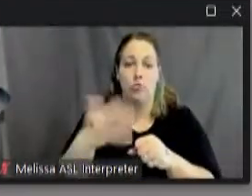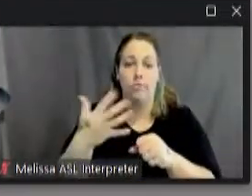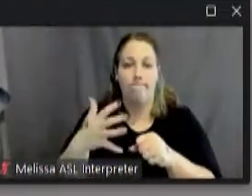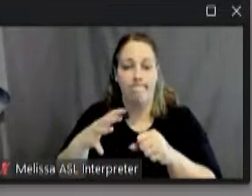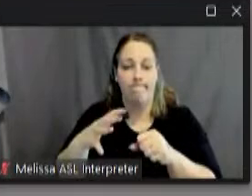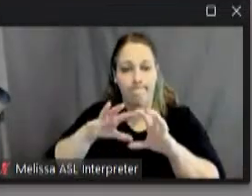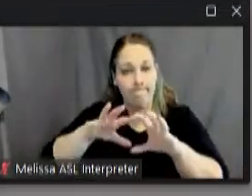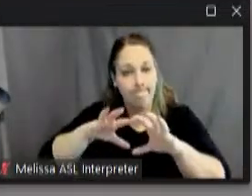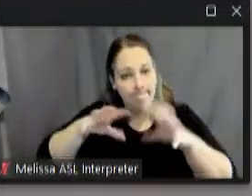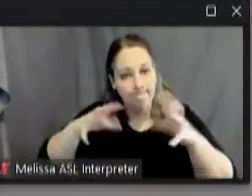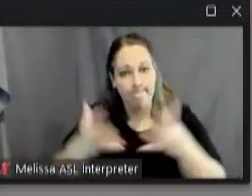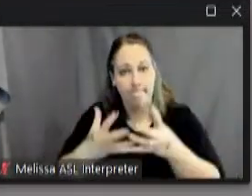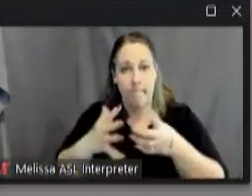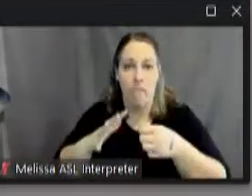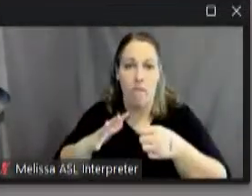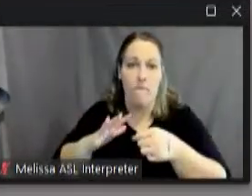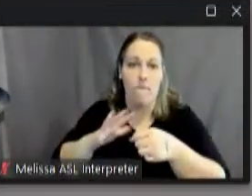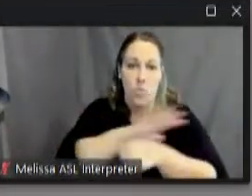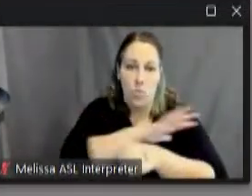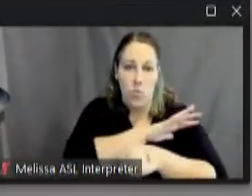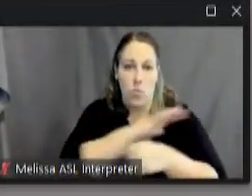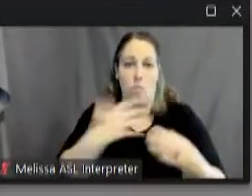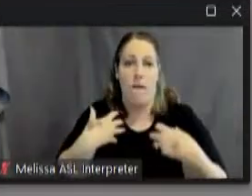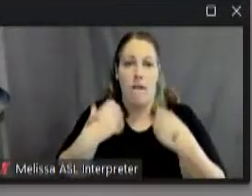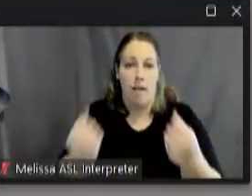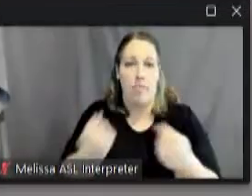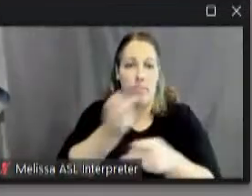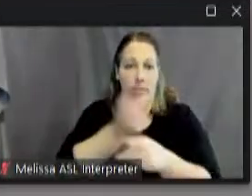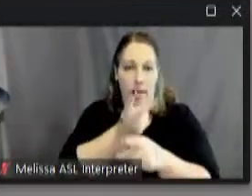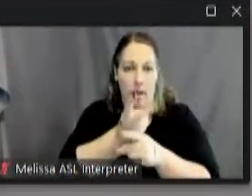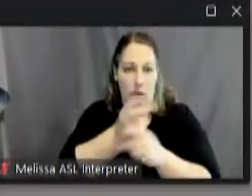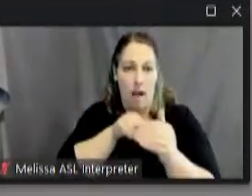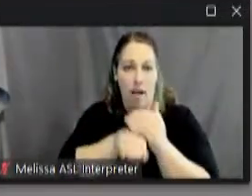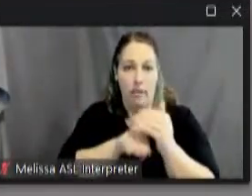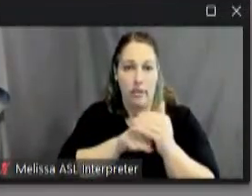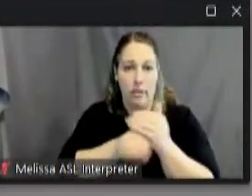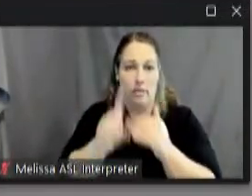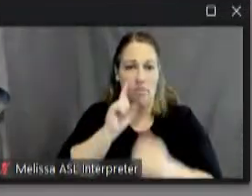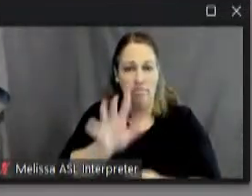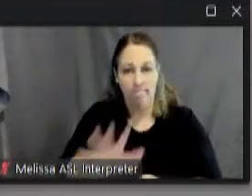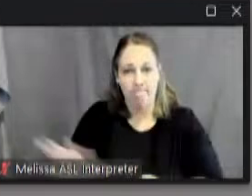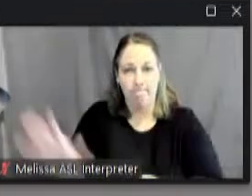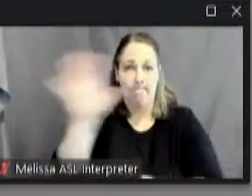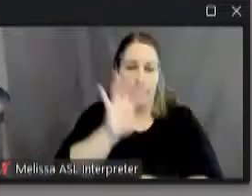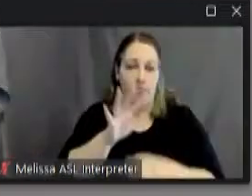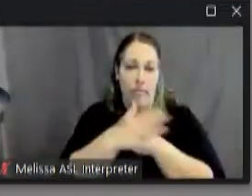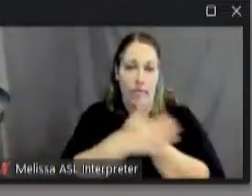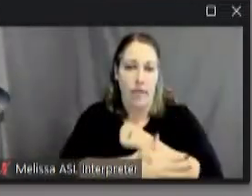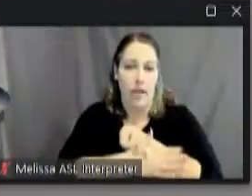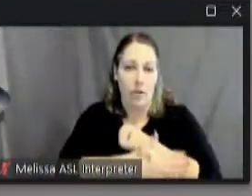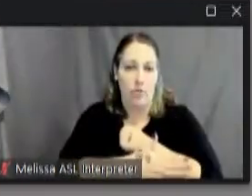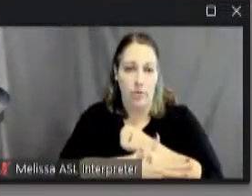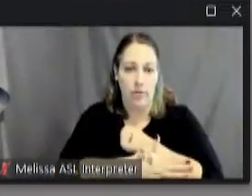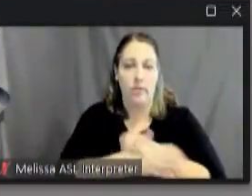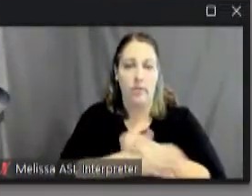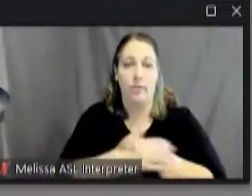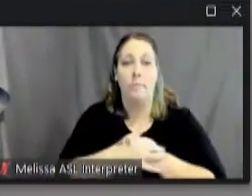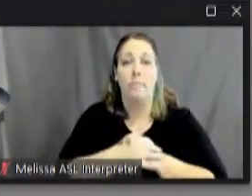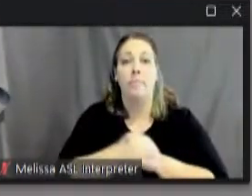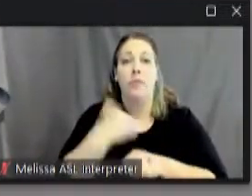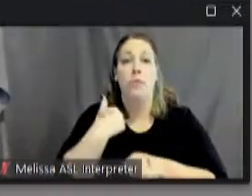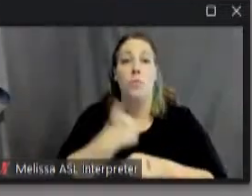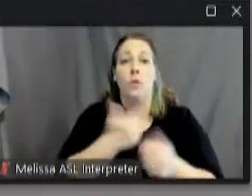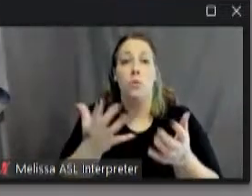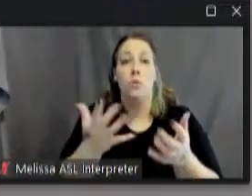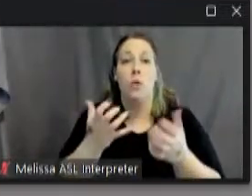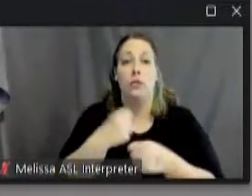to all of those in the country, because that is incumbent upon the Secretary of Health. We want to ensure